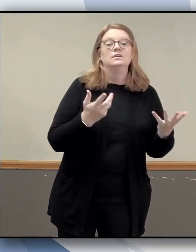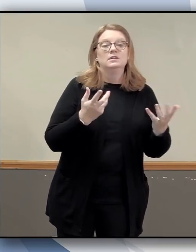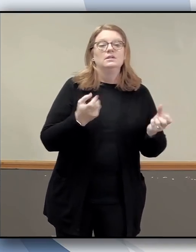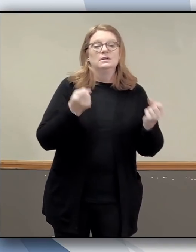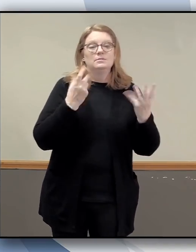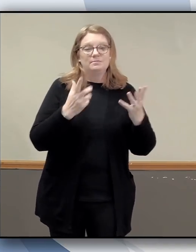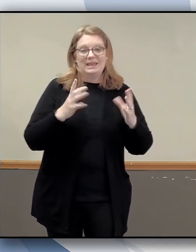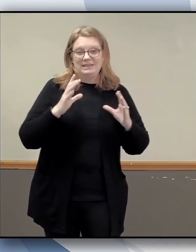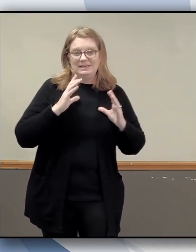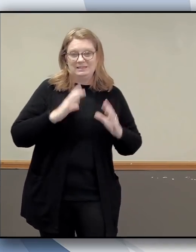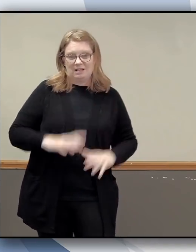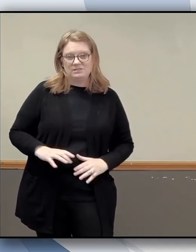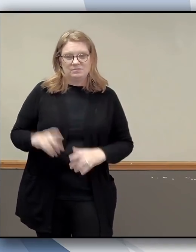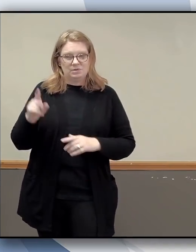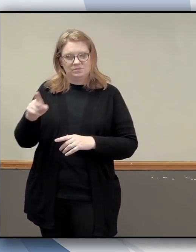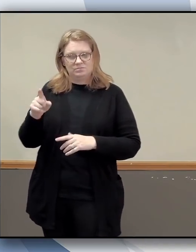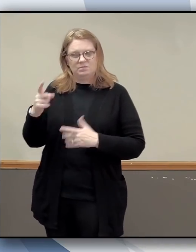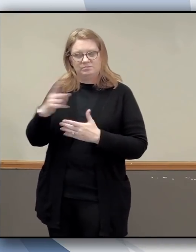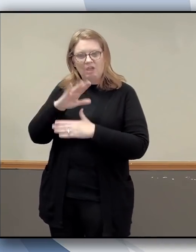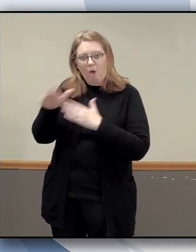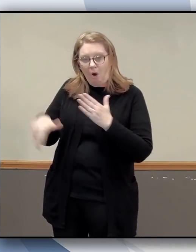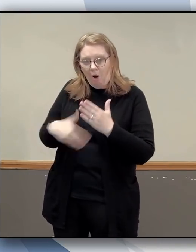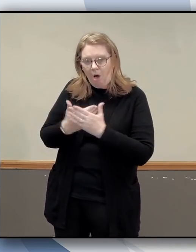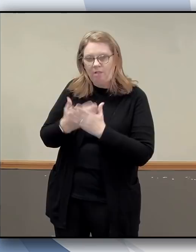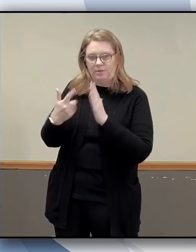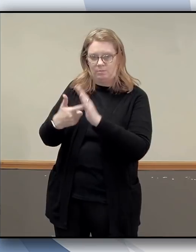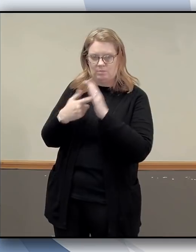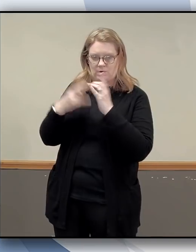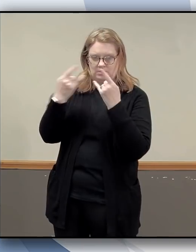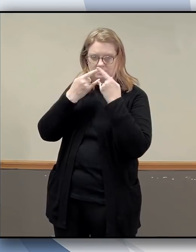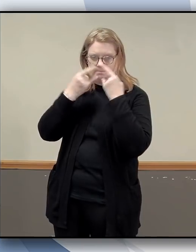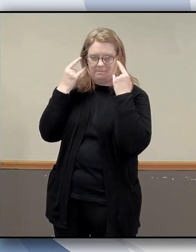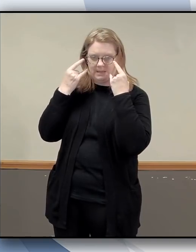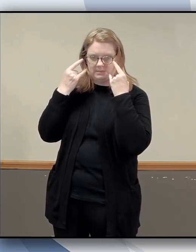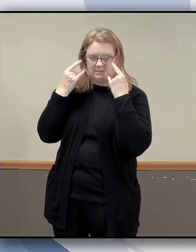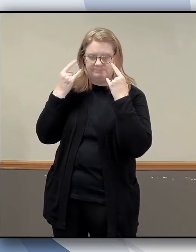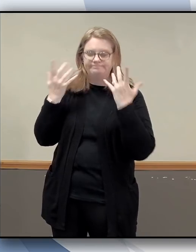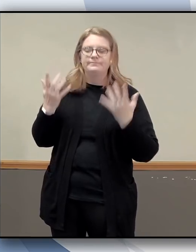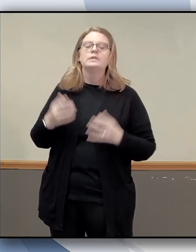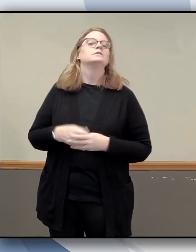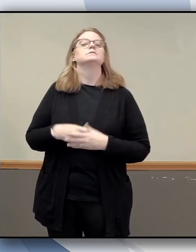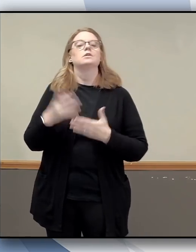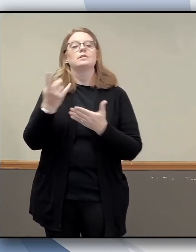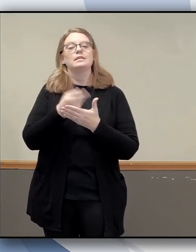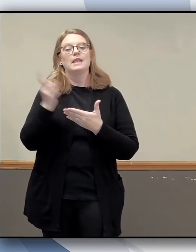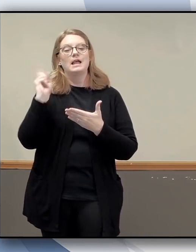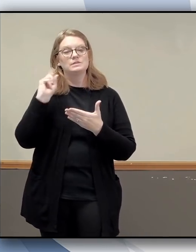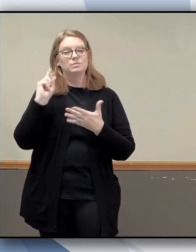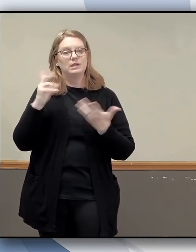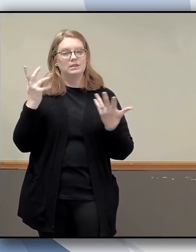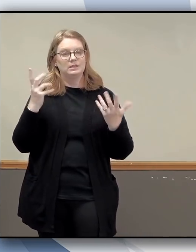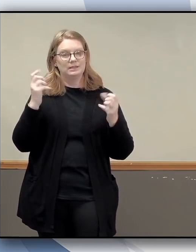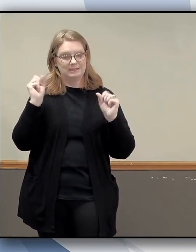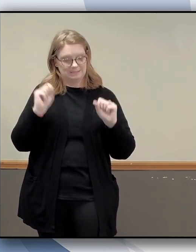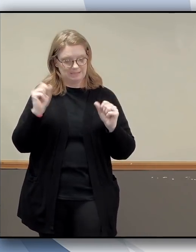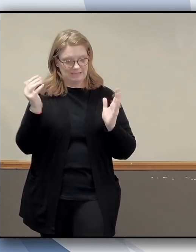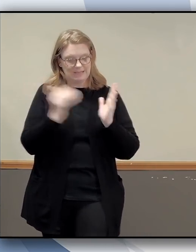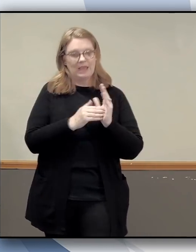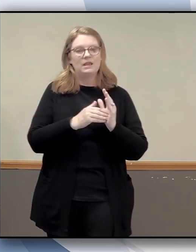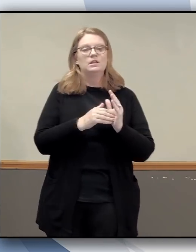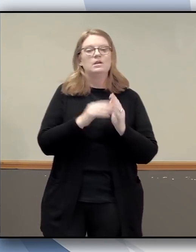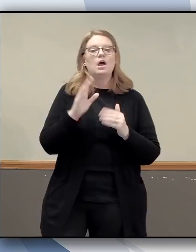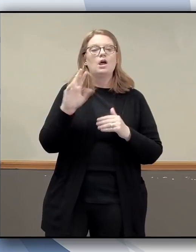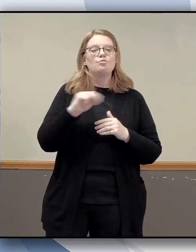over a course of a day where everybody wearing masks. So with that, we have, as we said last week we would, and today we reevaluated our North Dakota